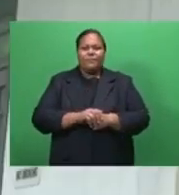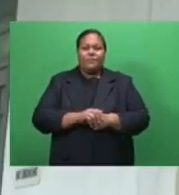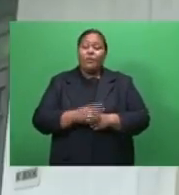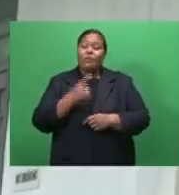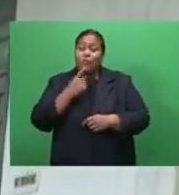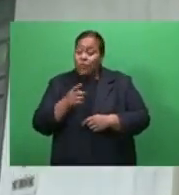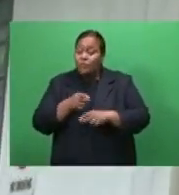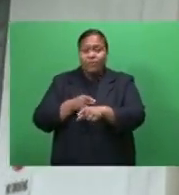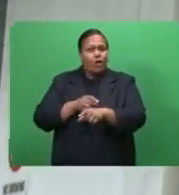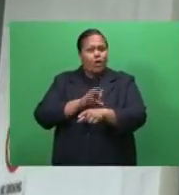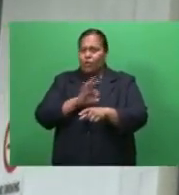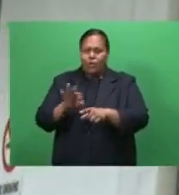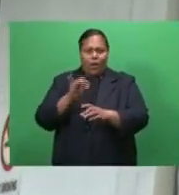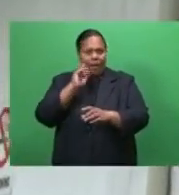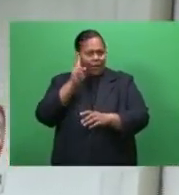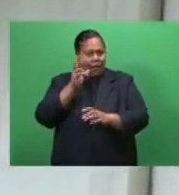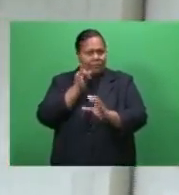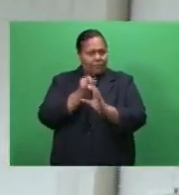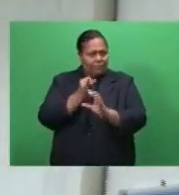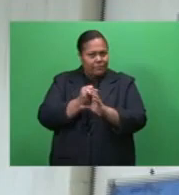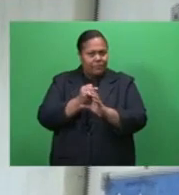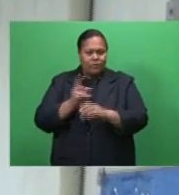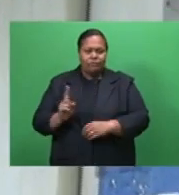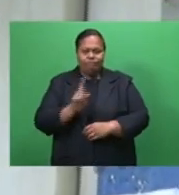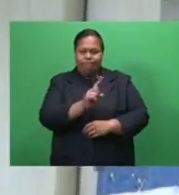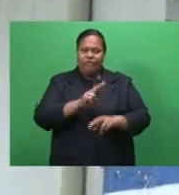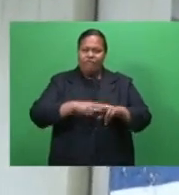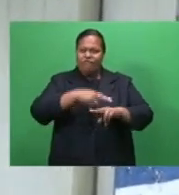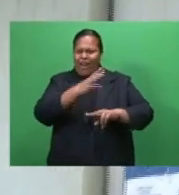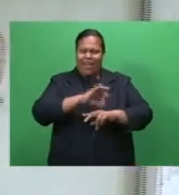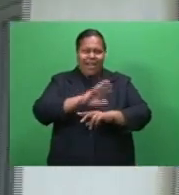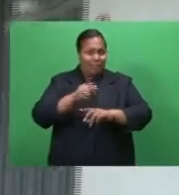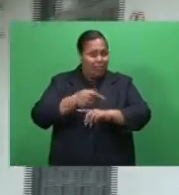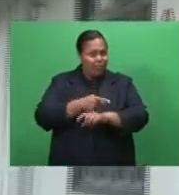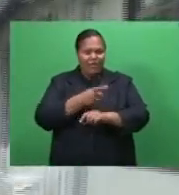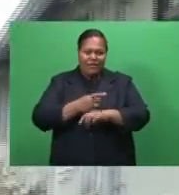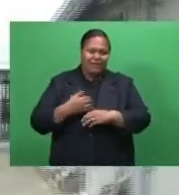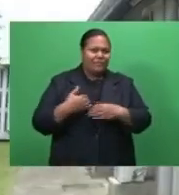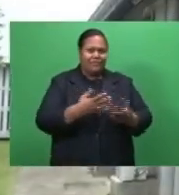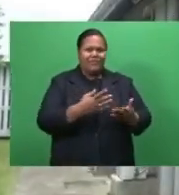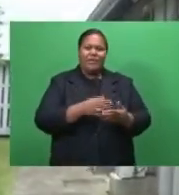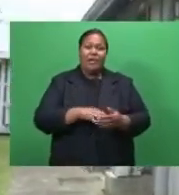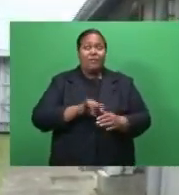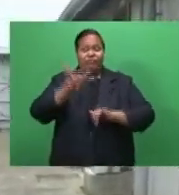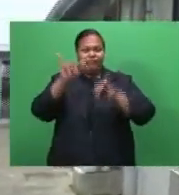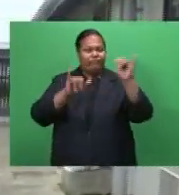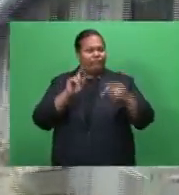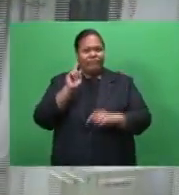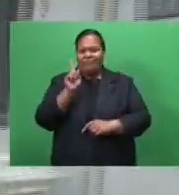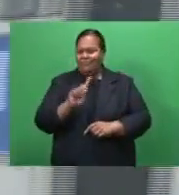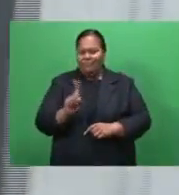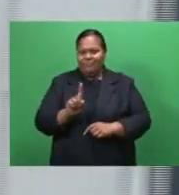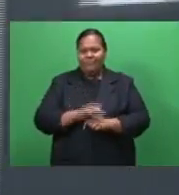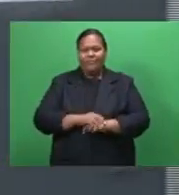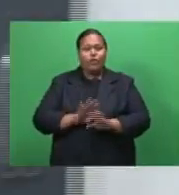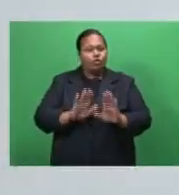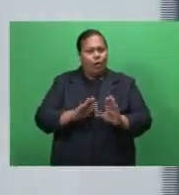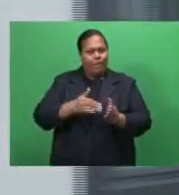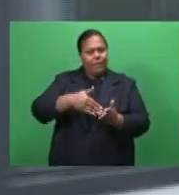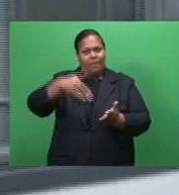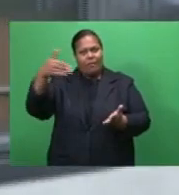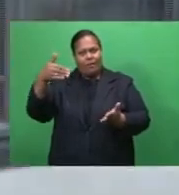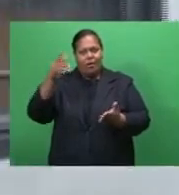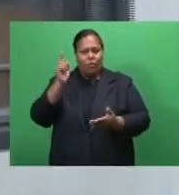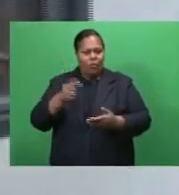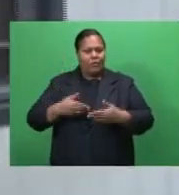re-offend, to report to the FICAC office every Friday and to surrender all travel documents. A stop departure order has also been